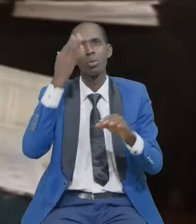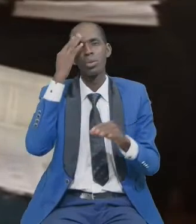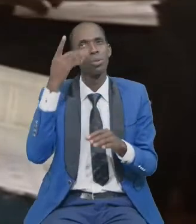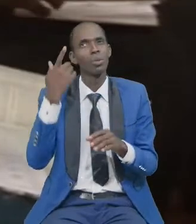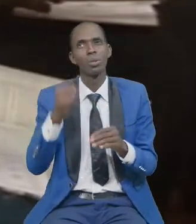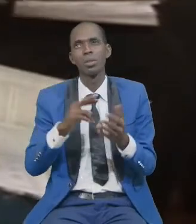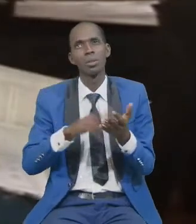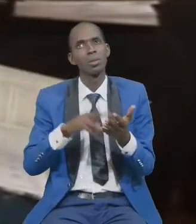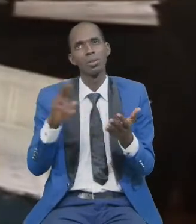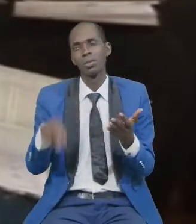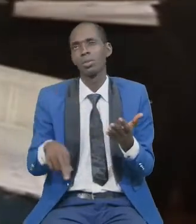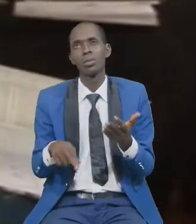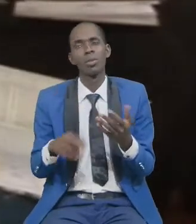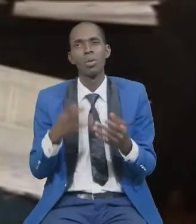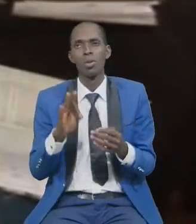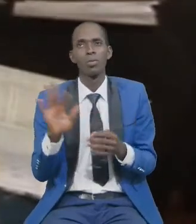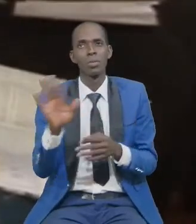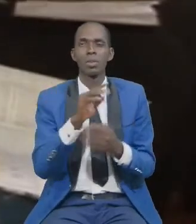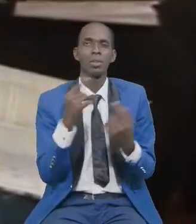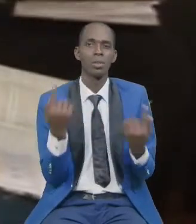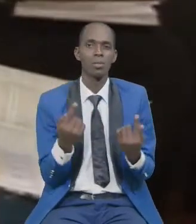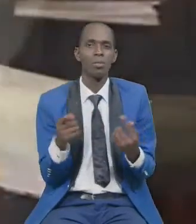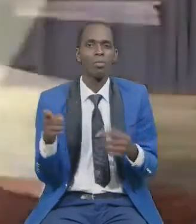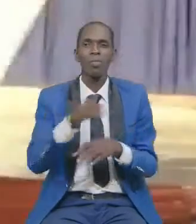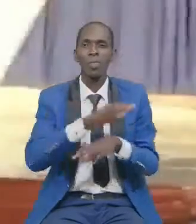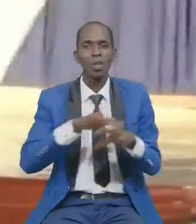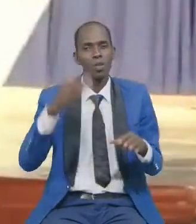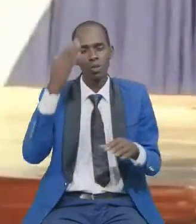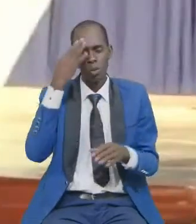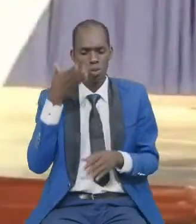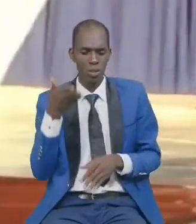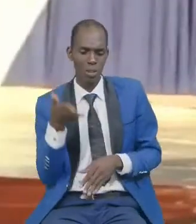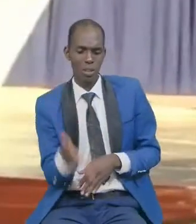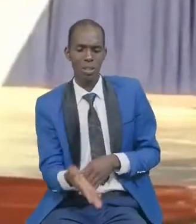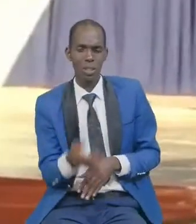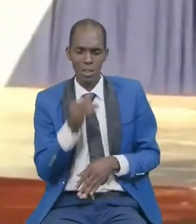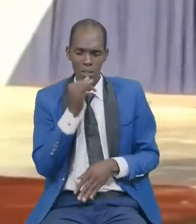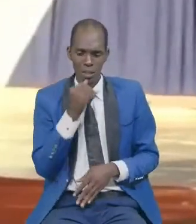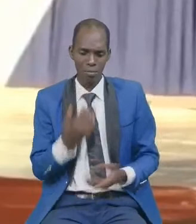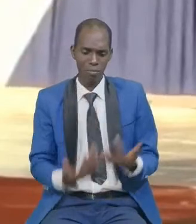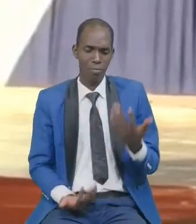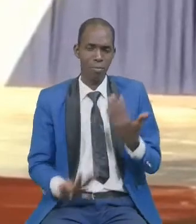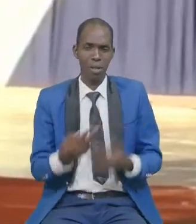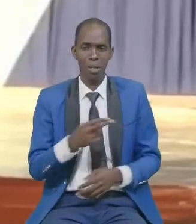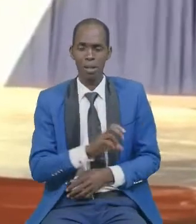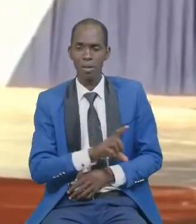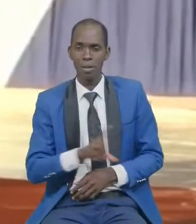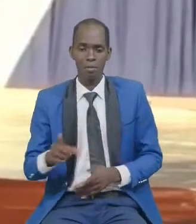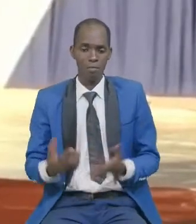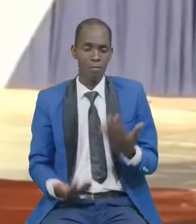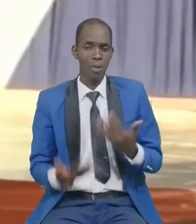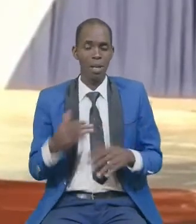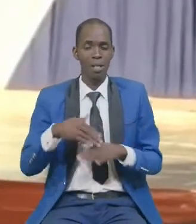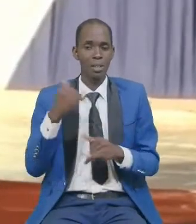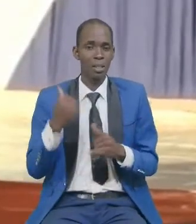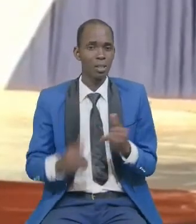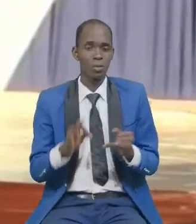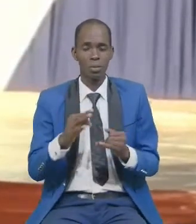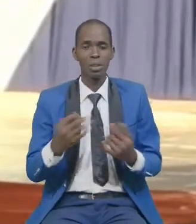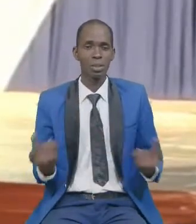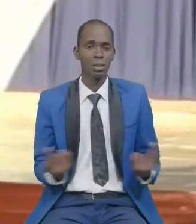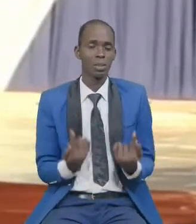of sin. They don't know there is a hell fire at the end of the life of sinning. They don't know what